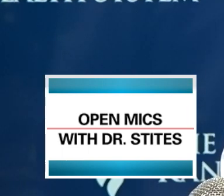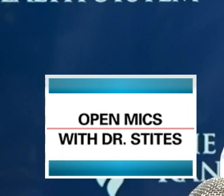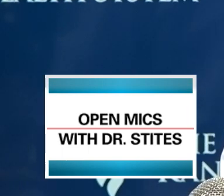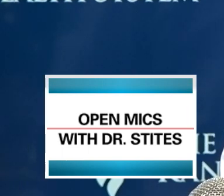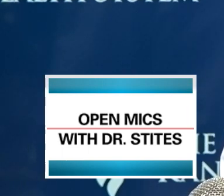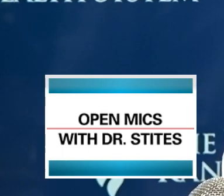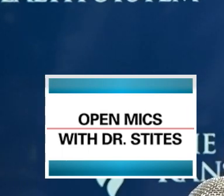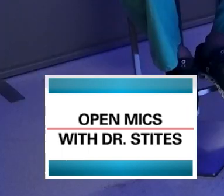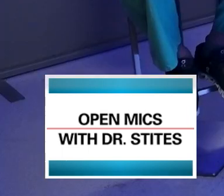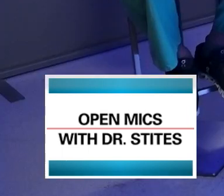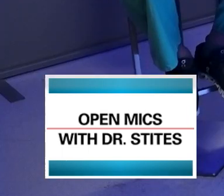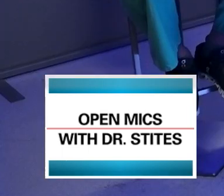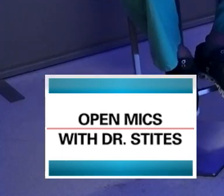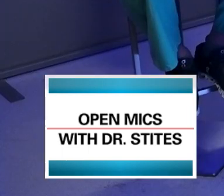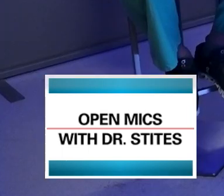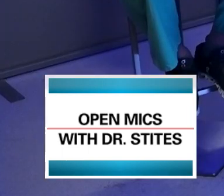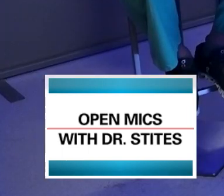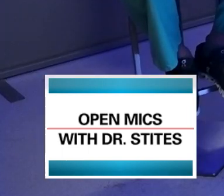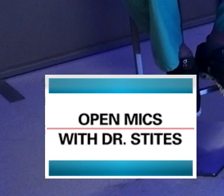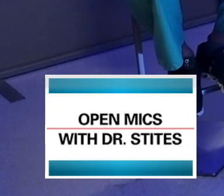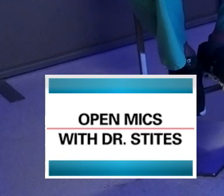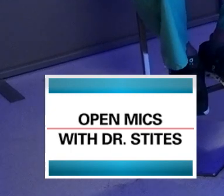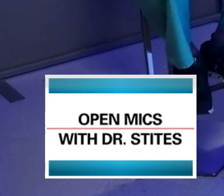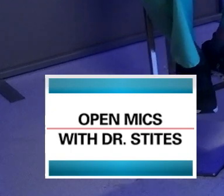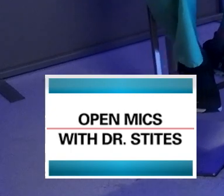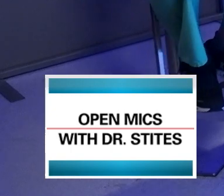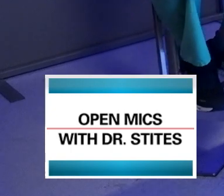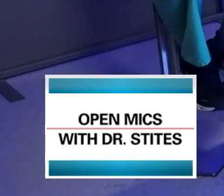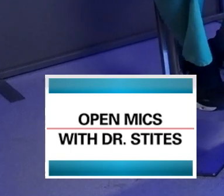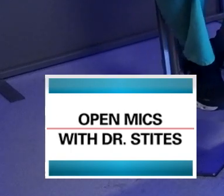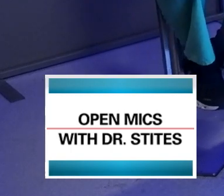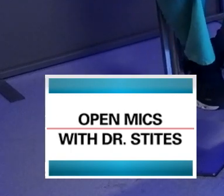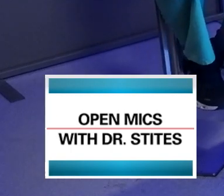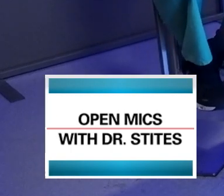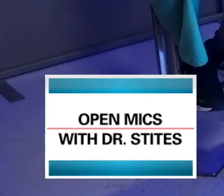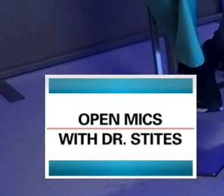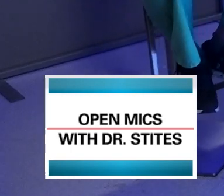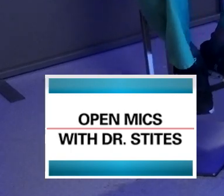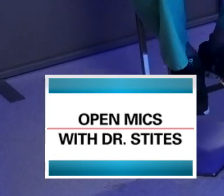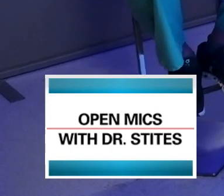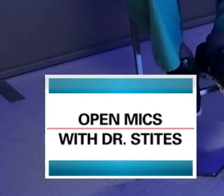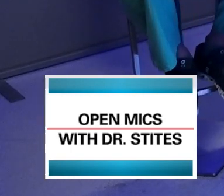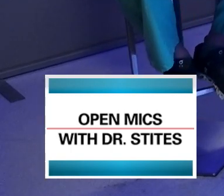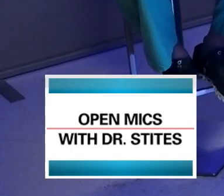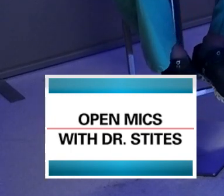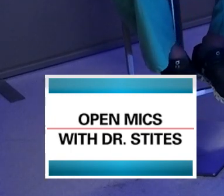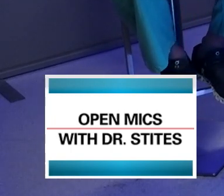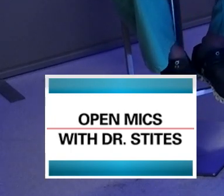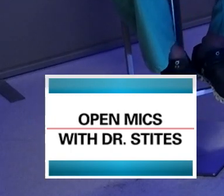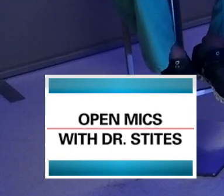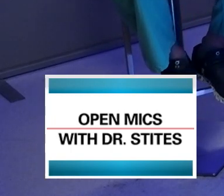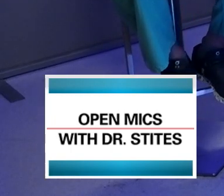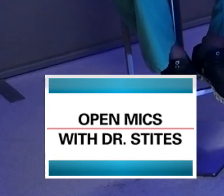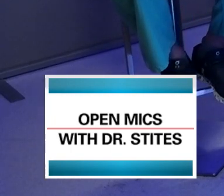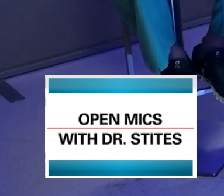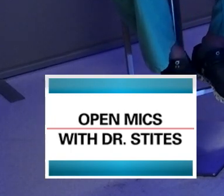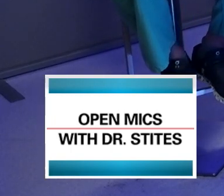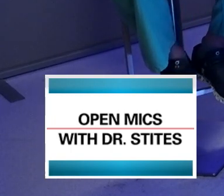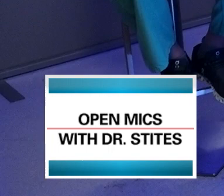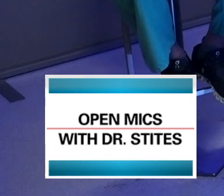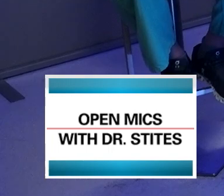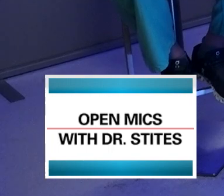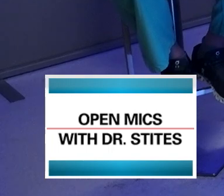procurement organizations. Okay, that's a lot of words. Dr. Coomer, help us understand what I just said and what does